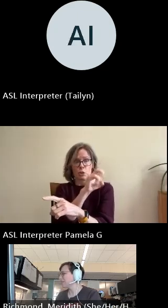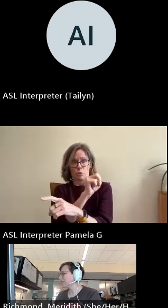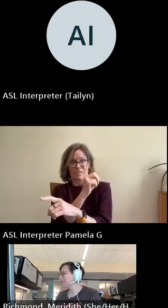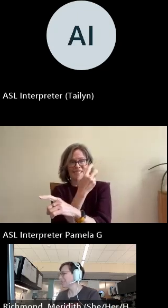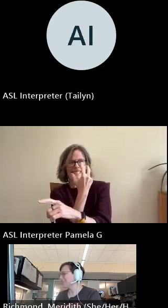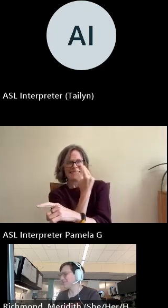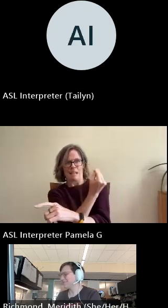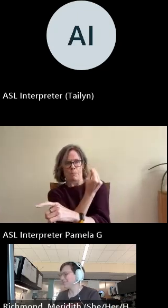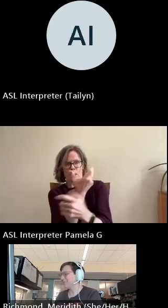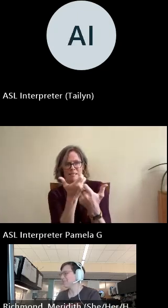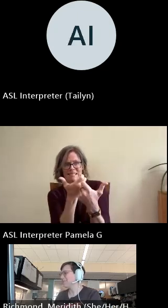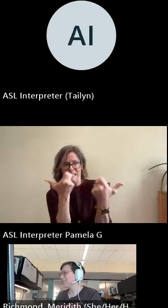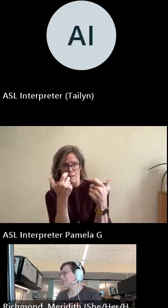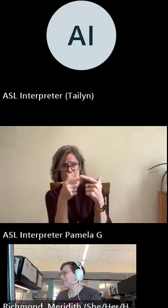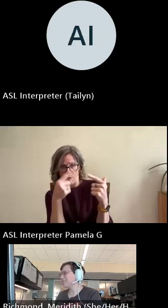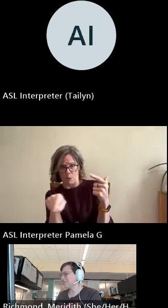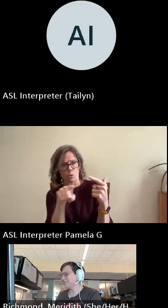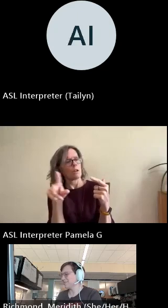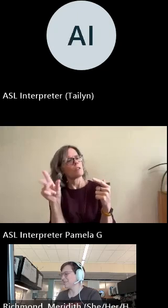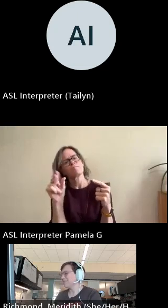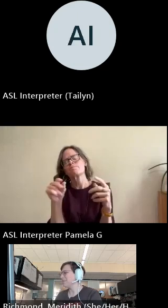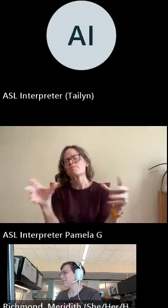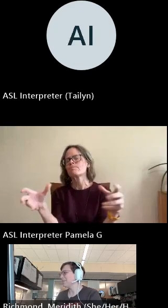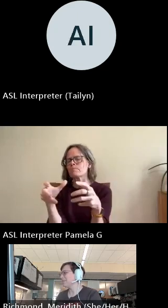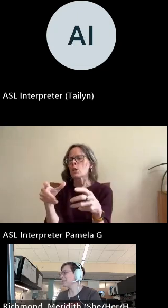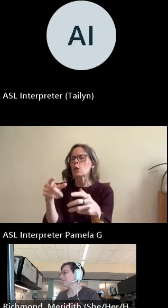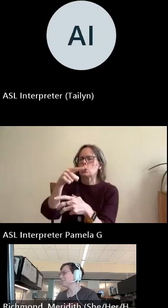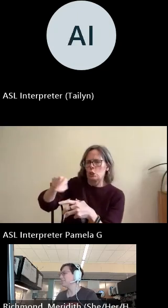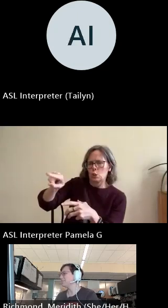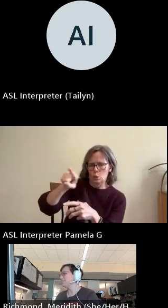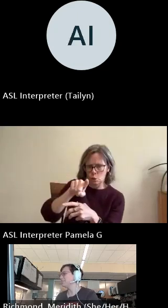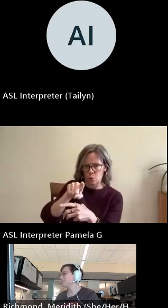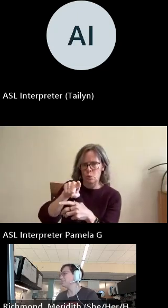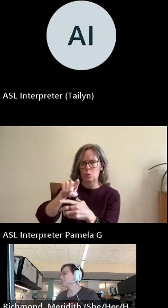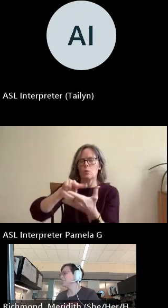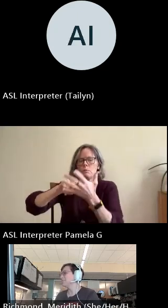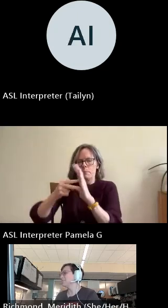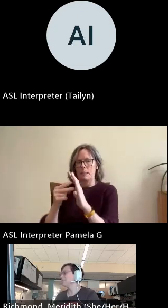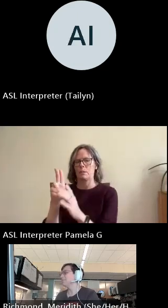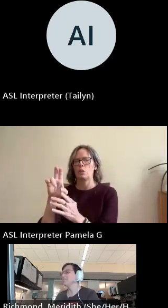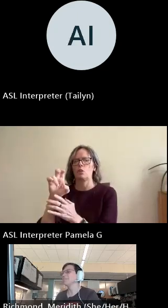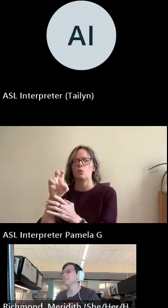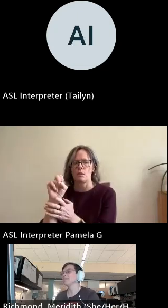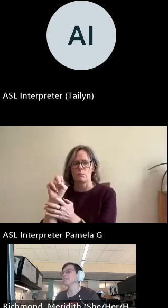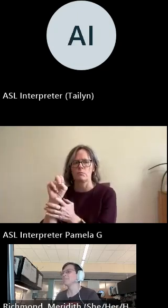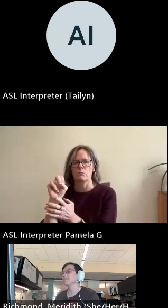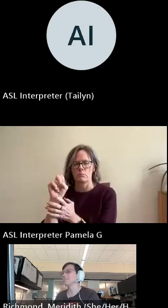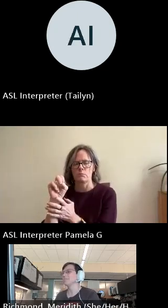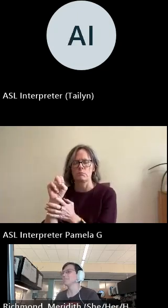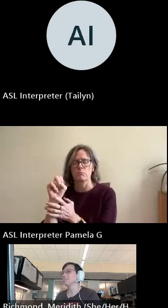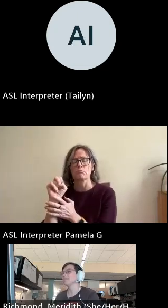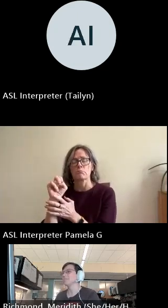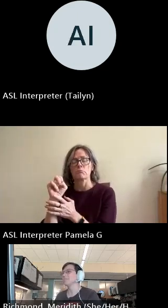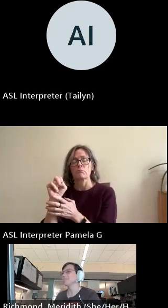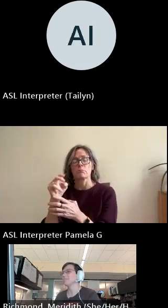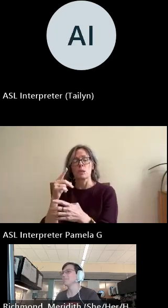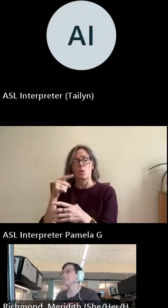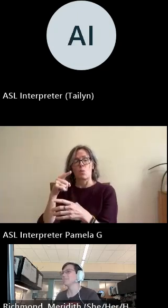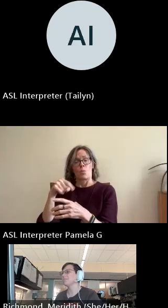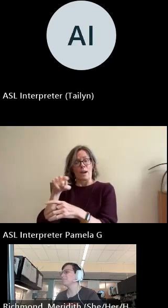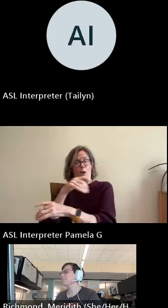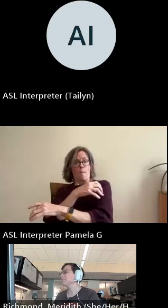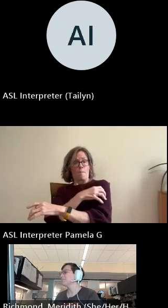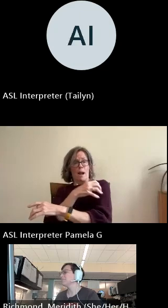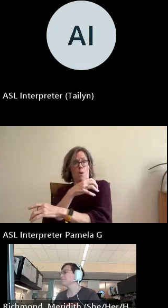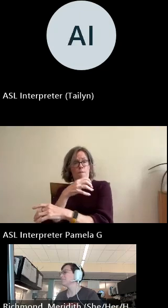union, particularly if you become a MAPE member, which we'll talk about. But we have power as a